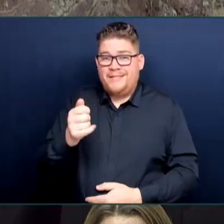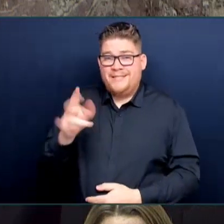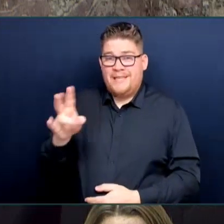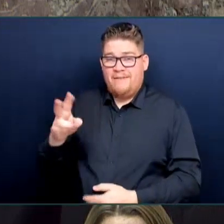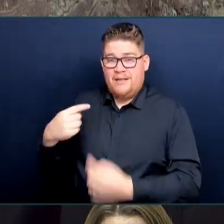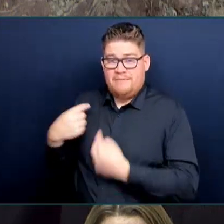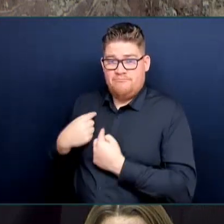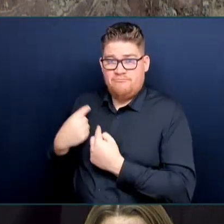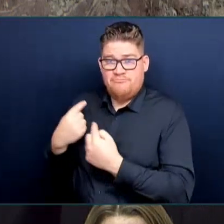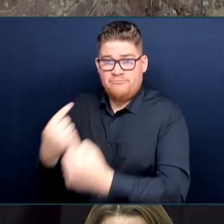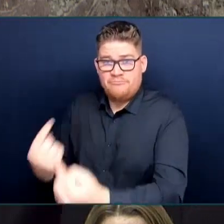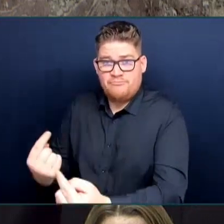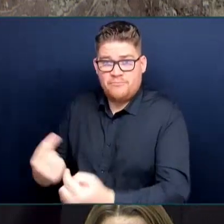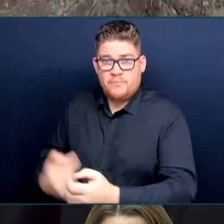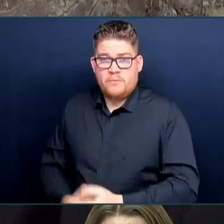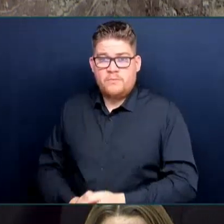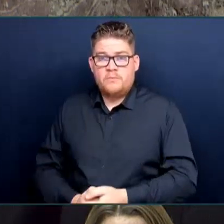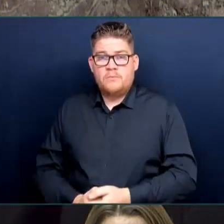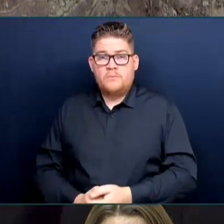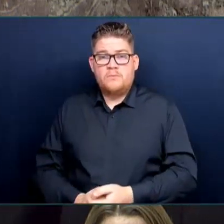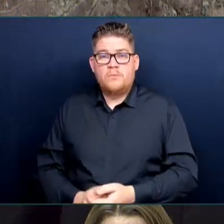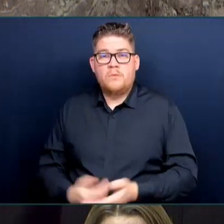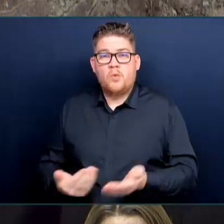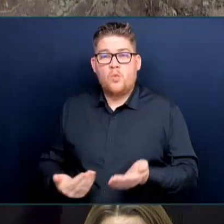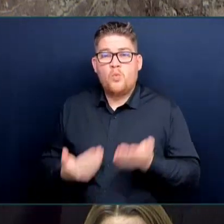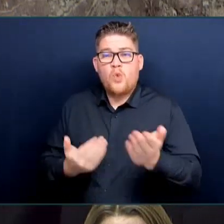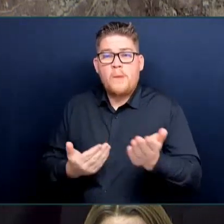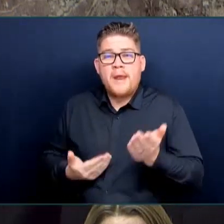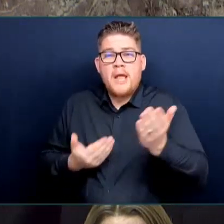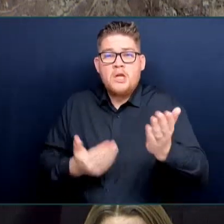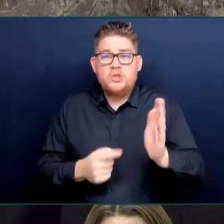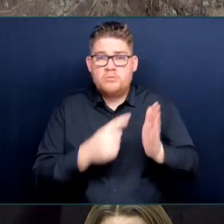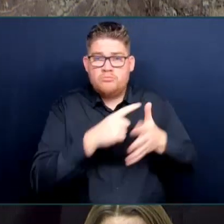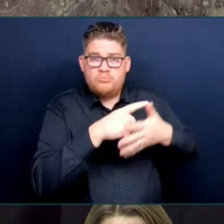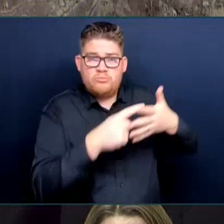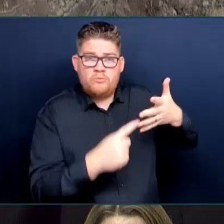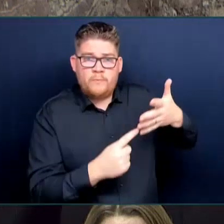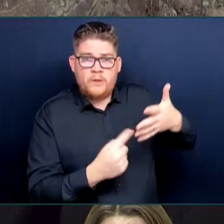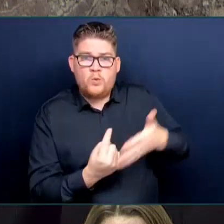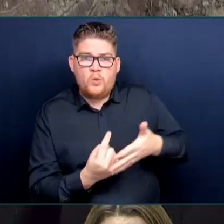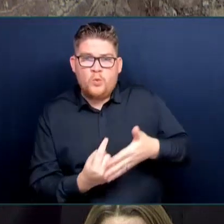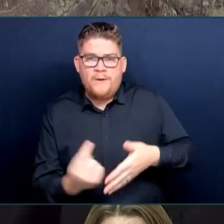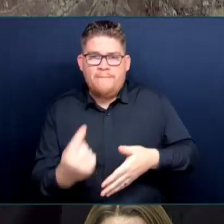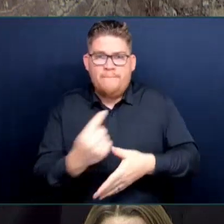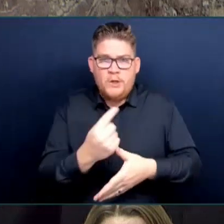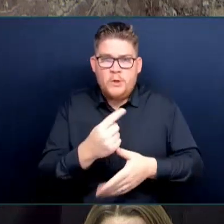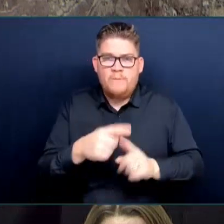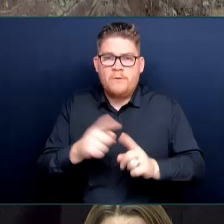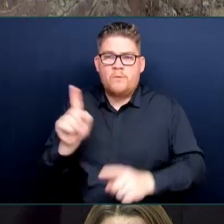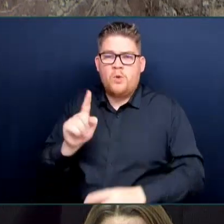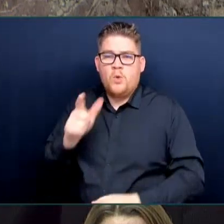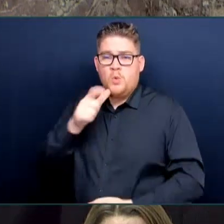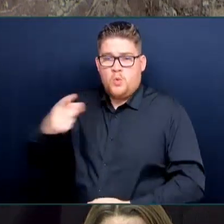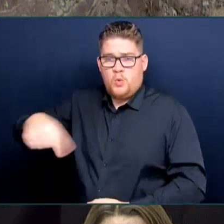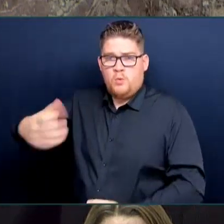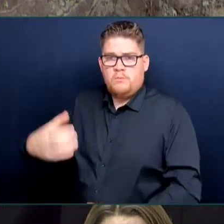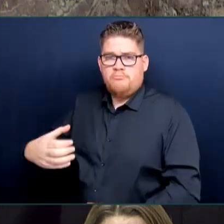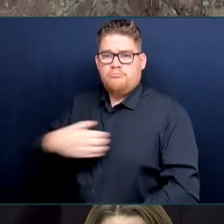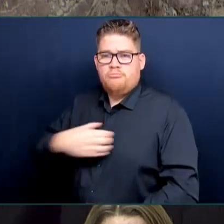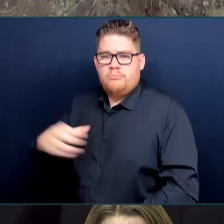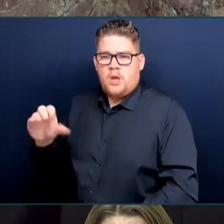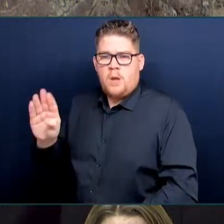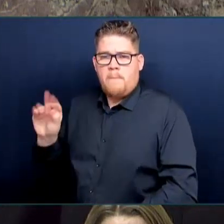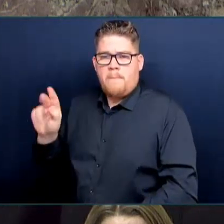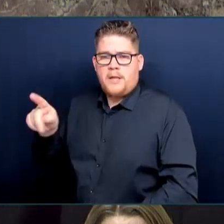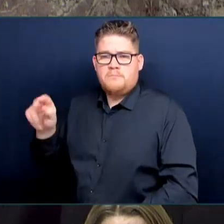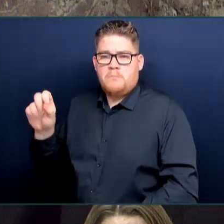the recommendations of the review by the Ombudsperson of health firings in BC. The change in the law brought in